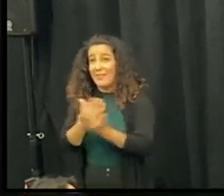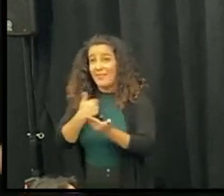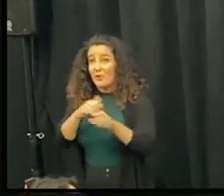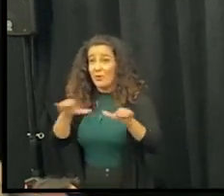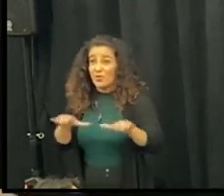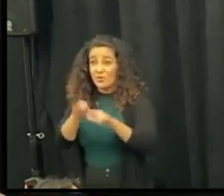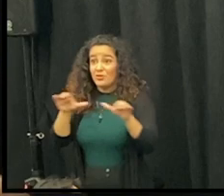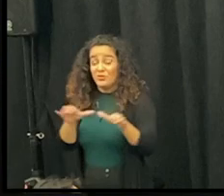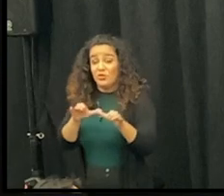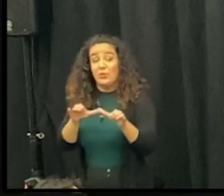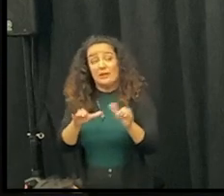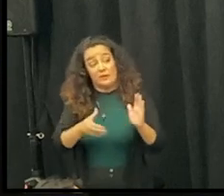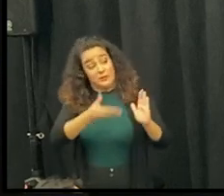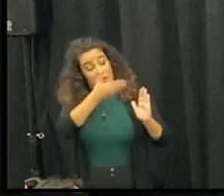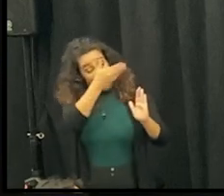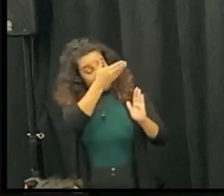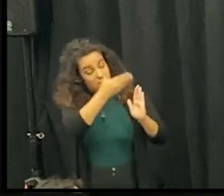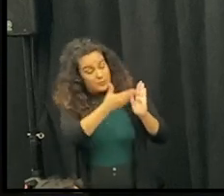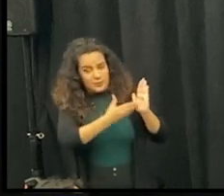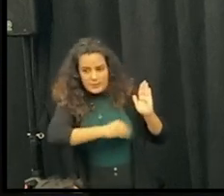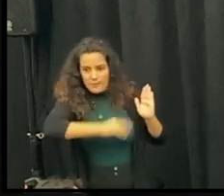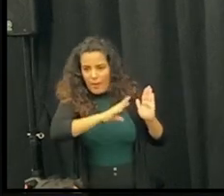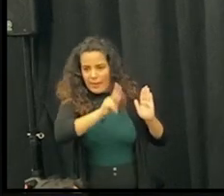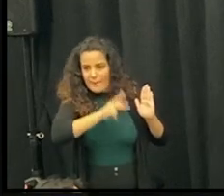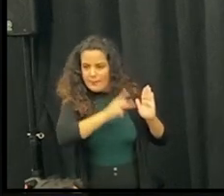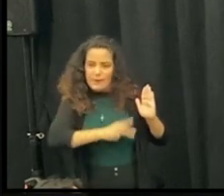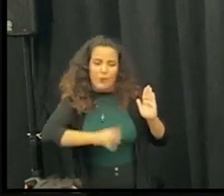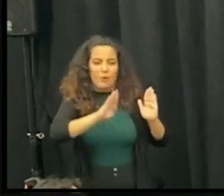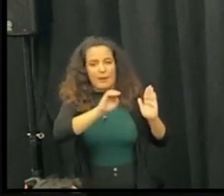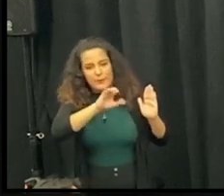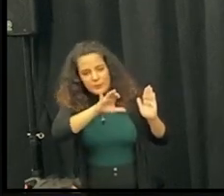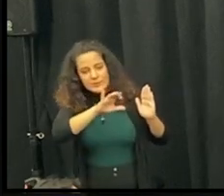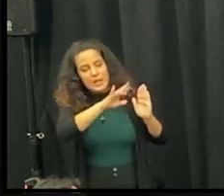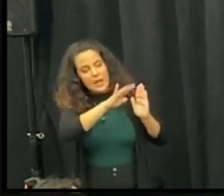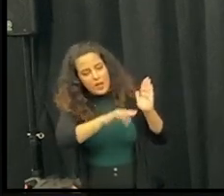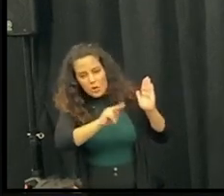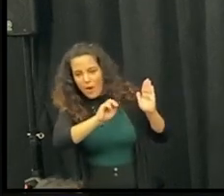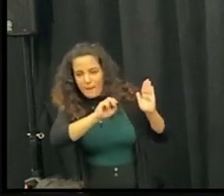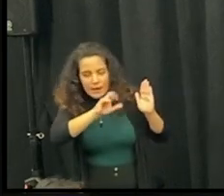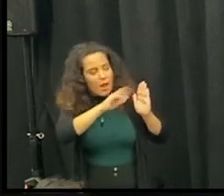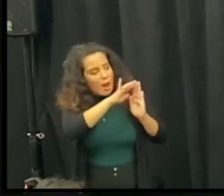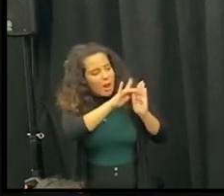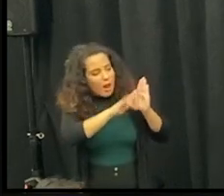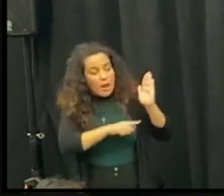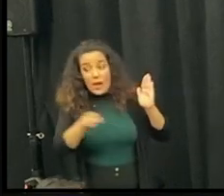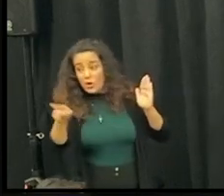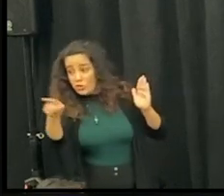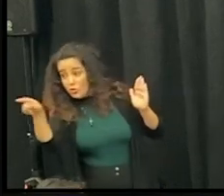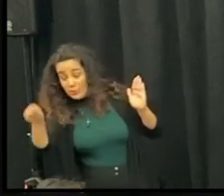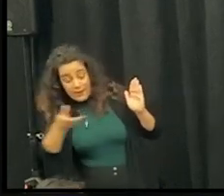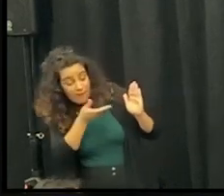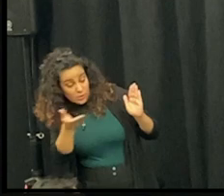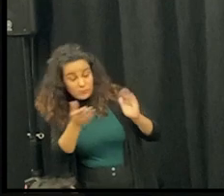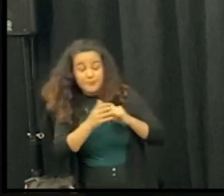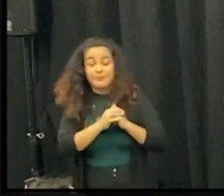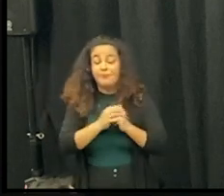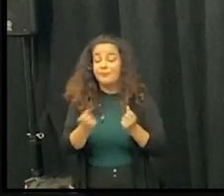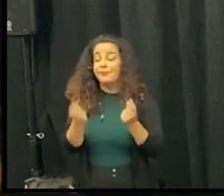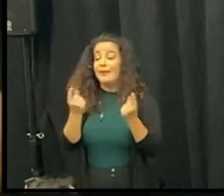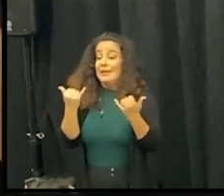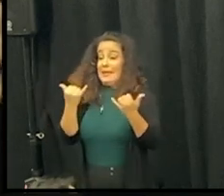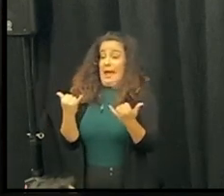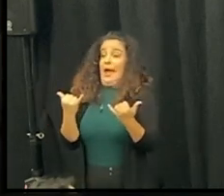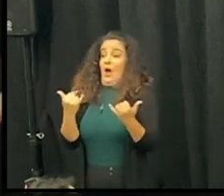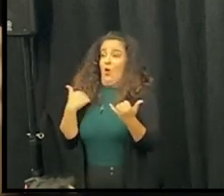visible people that you can hire. However, it does bring into question this bigger issue of, like,